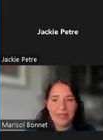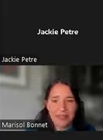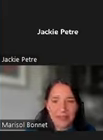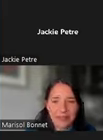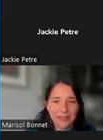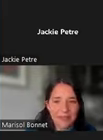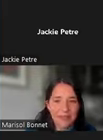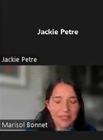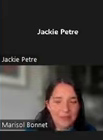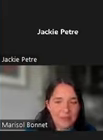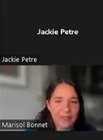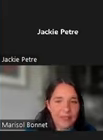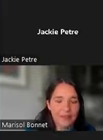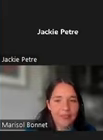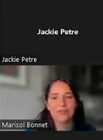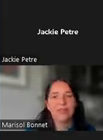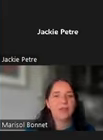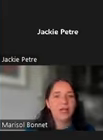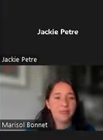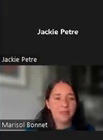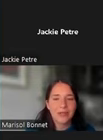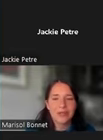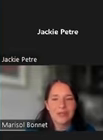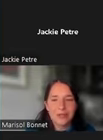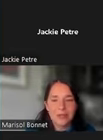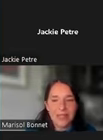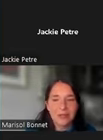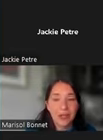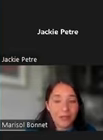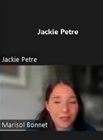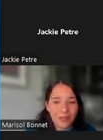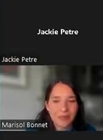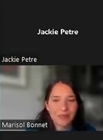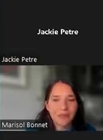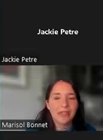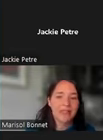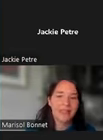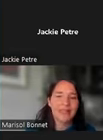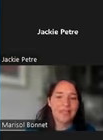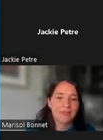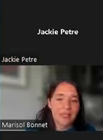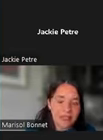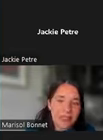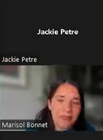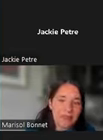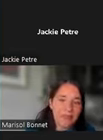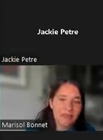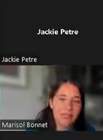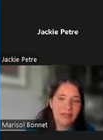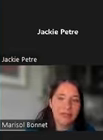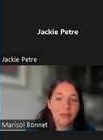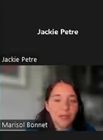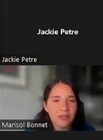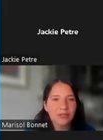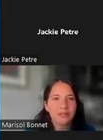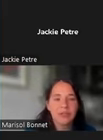national labs. These achievements that you'll see today would not be possible without the hundreds of people that have given their time to make sure that